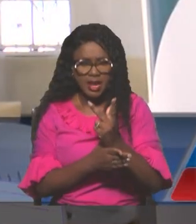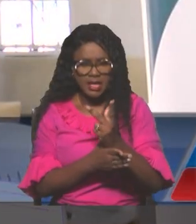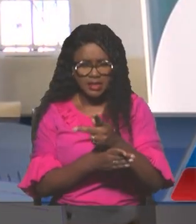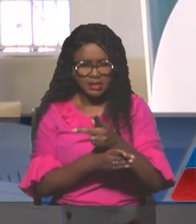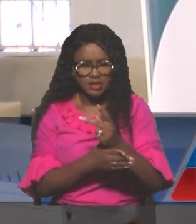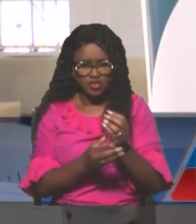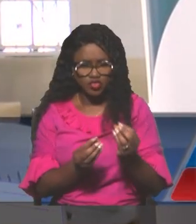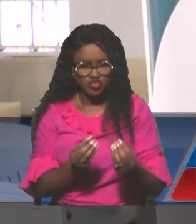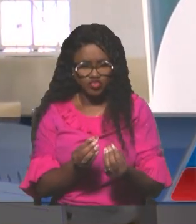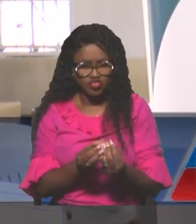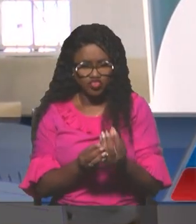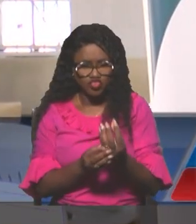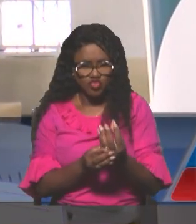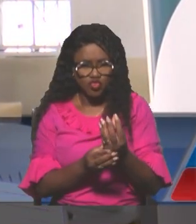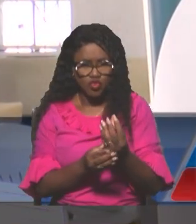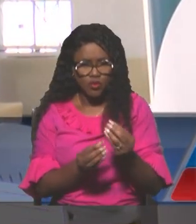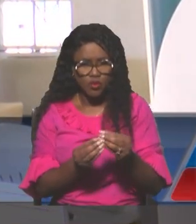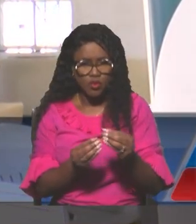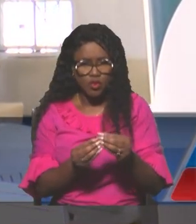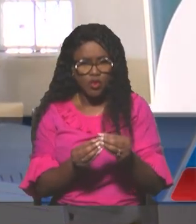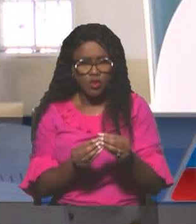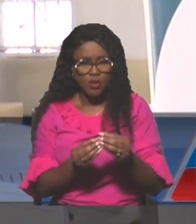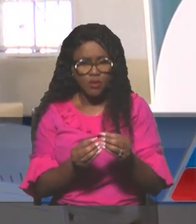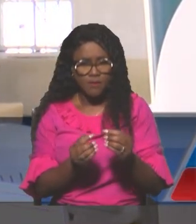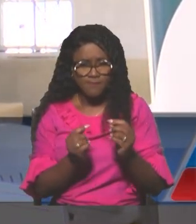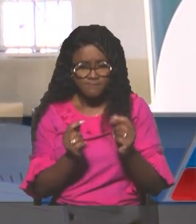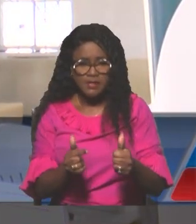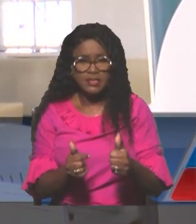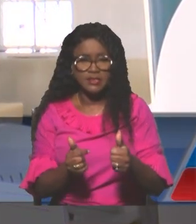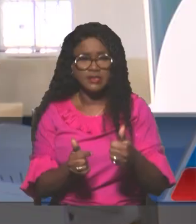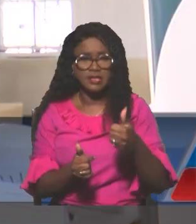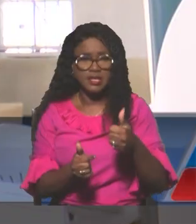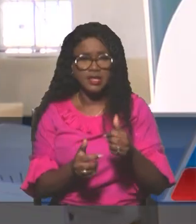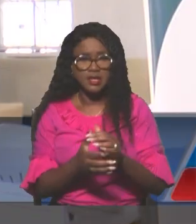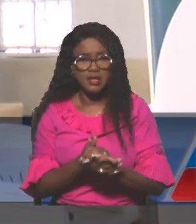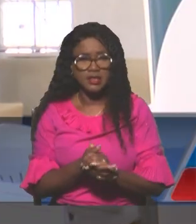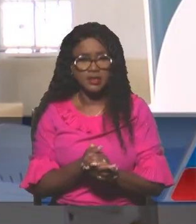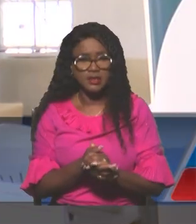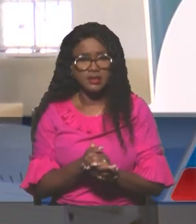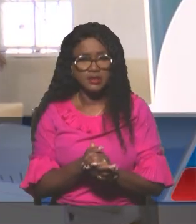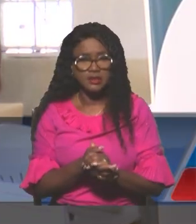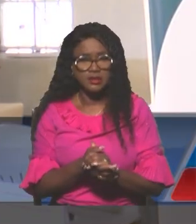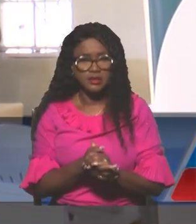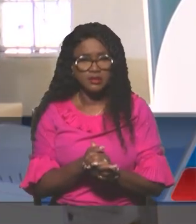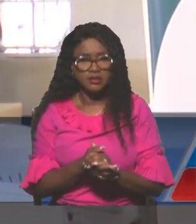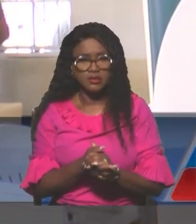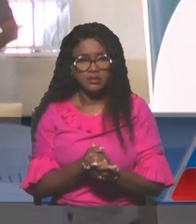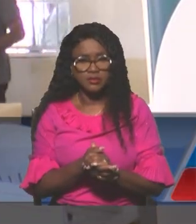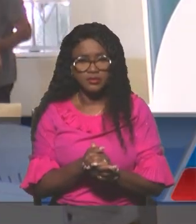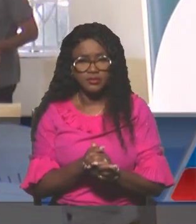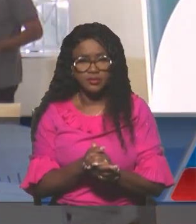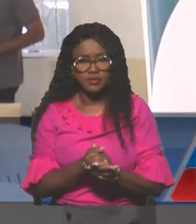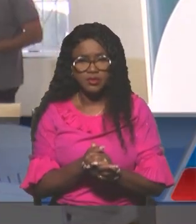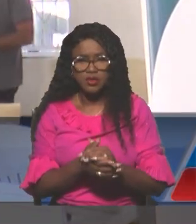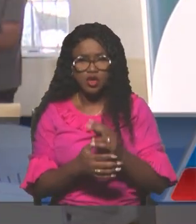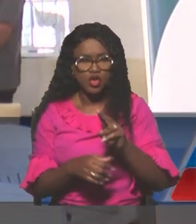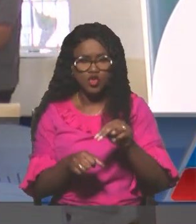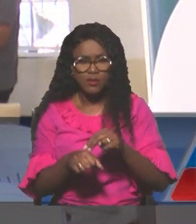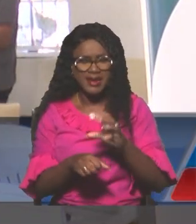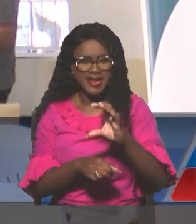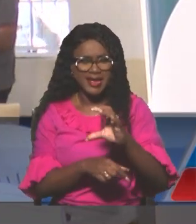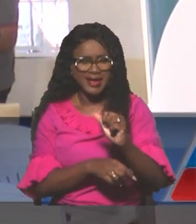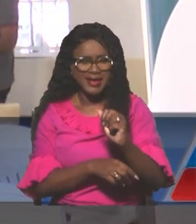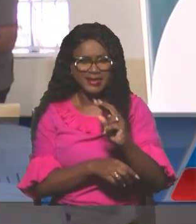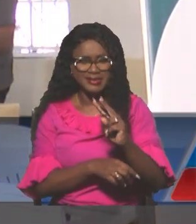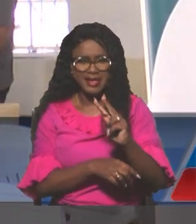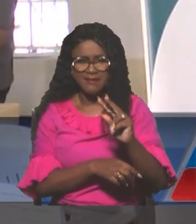plant, to root rapidly, to root uniformly, to root vigorously. Normally cassava